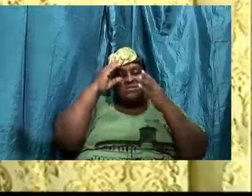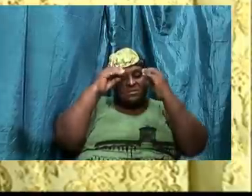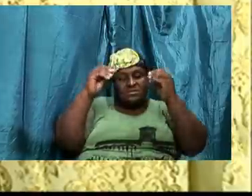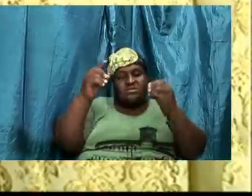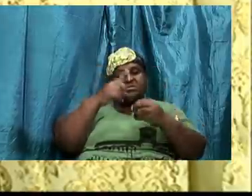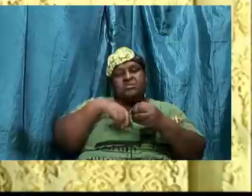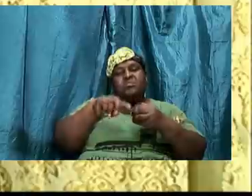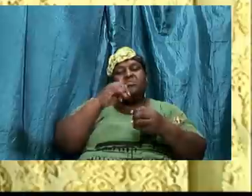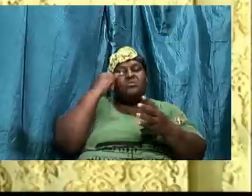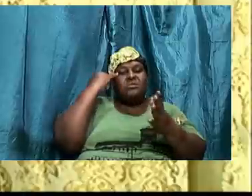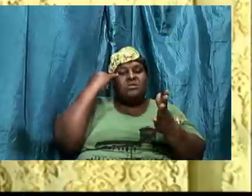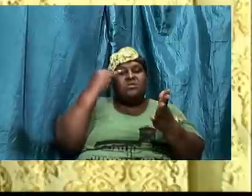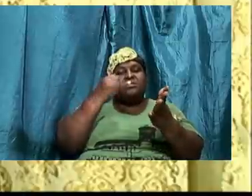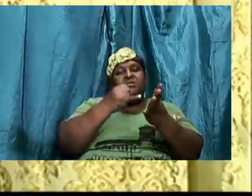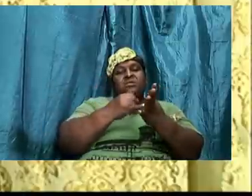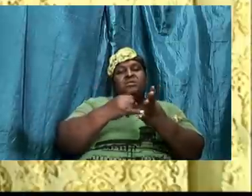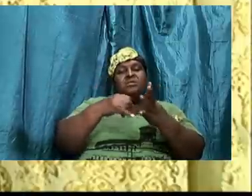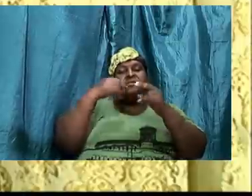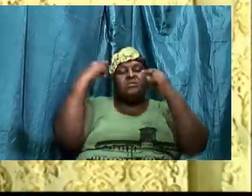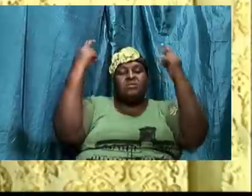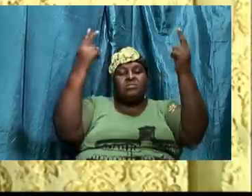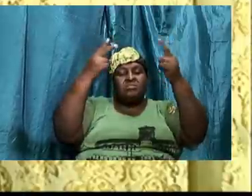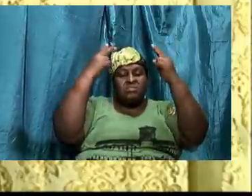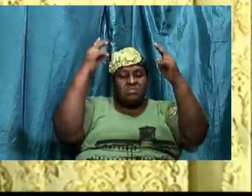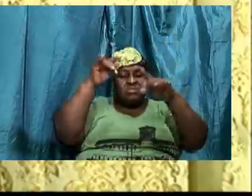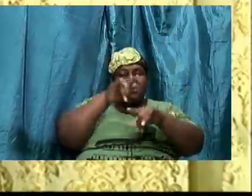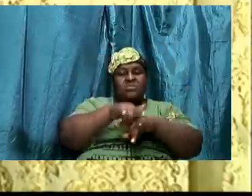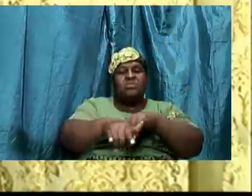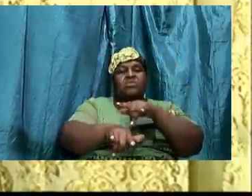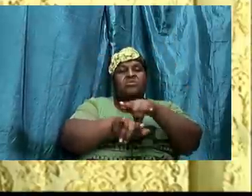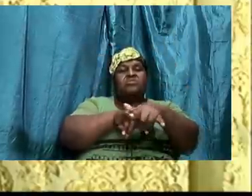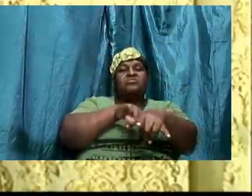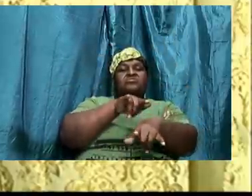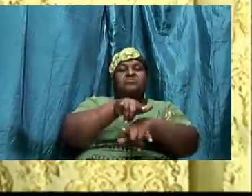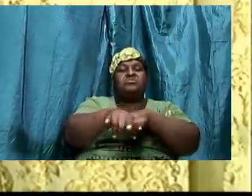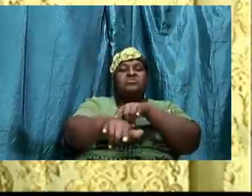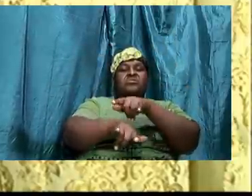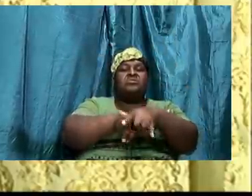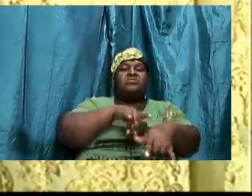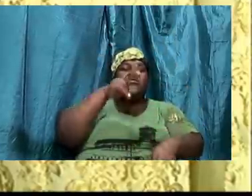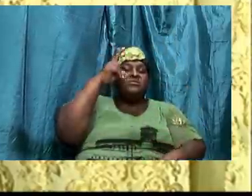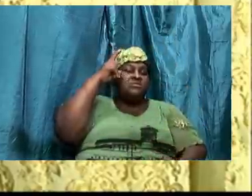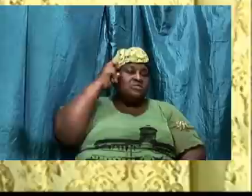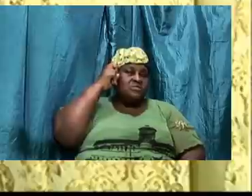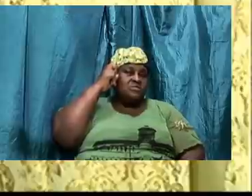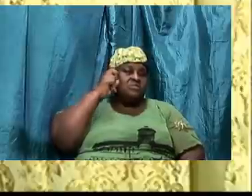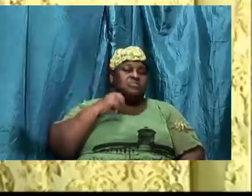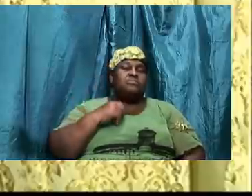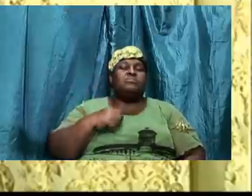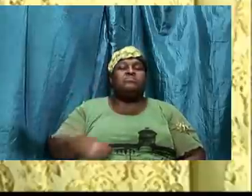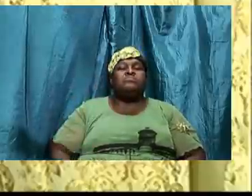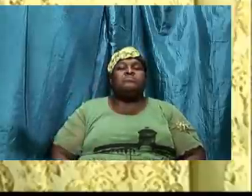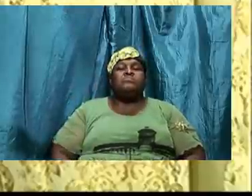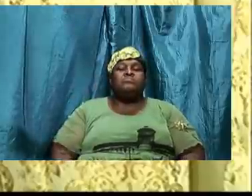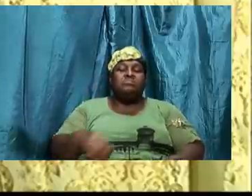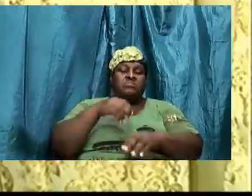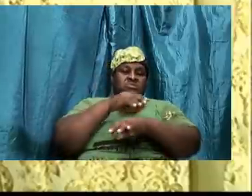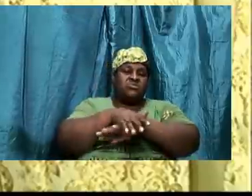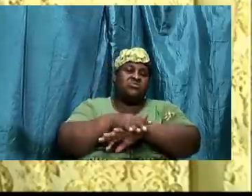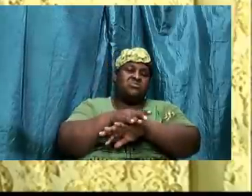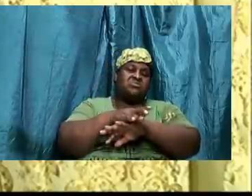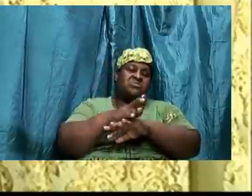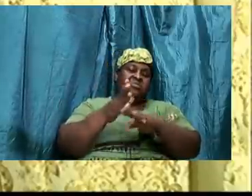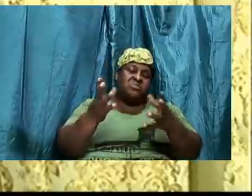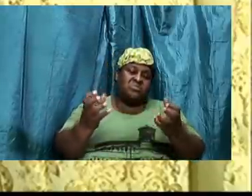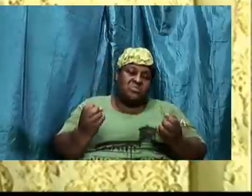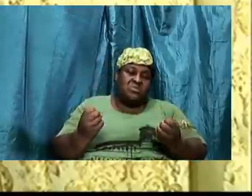identifying and overcoming the wiles of the devil. You know, tonight I want to greet you all